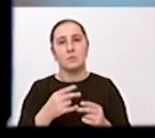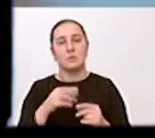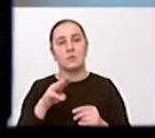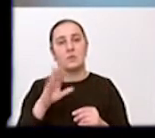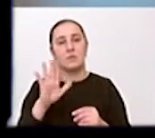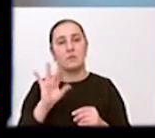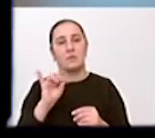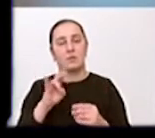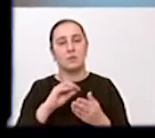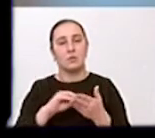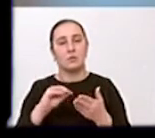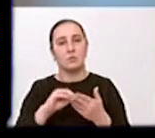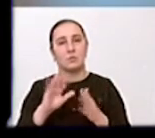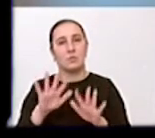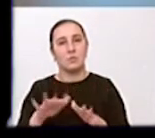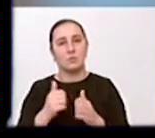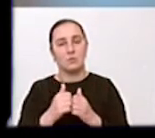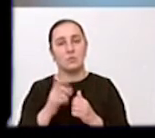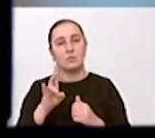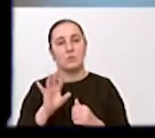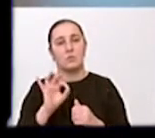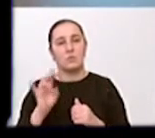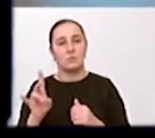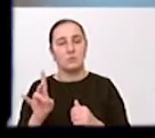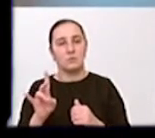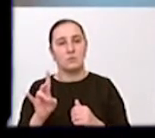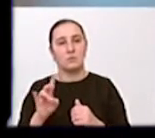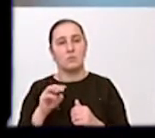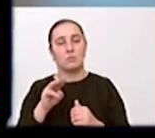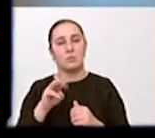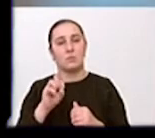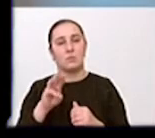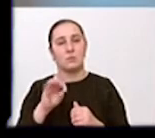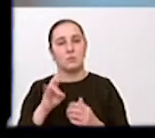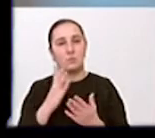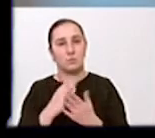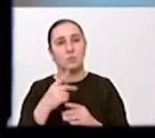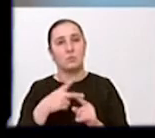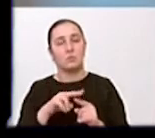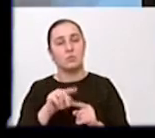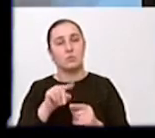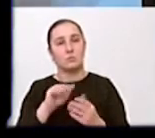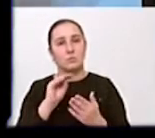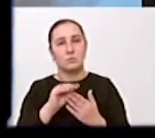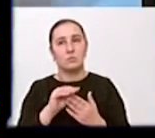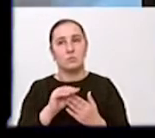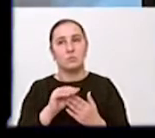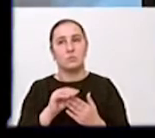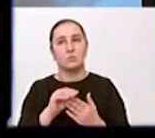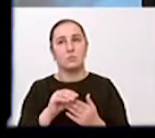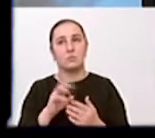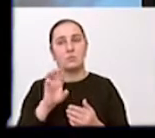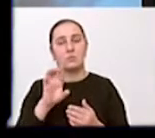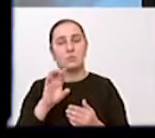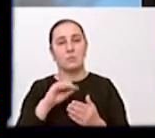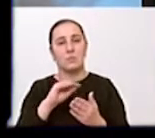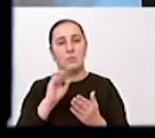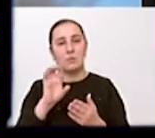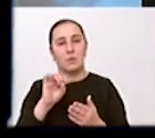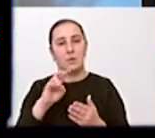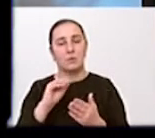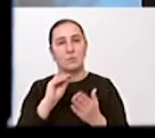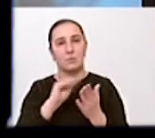Twin yozug'ini oldida non degan, demak, matn bor. Shuni ustida, demak, belgi bor. Belgini